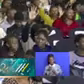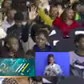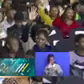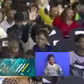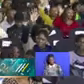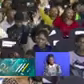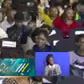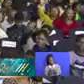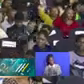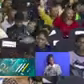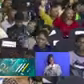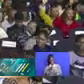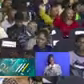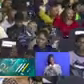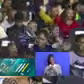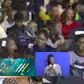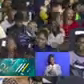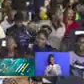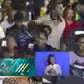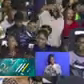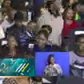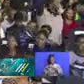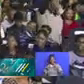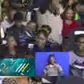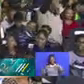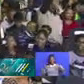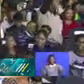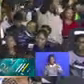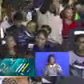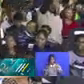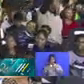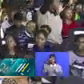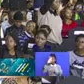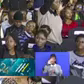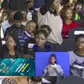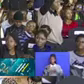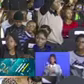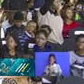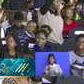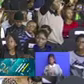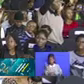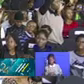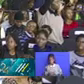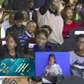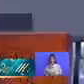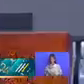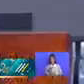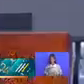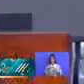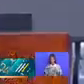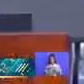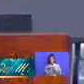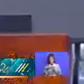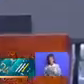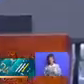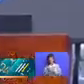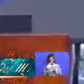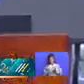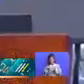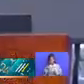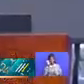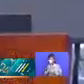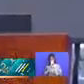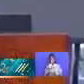family speaking against you I decree and declare if God can use this African man in the central of